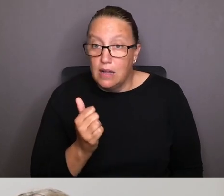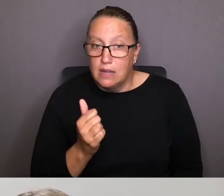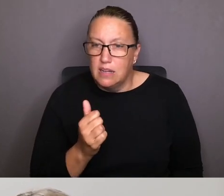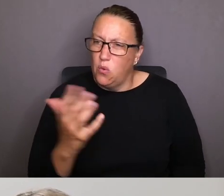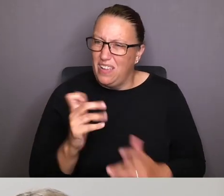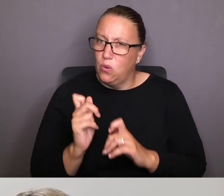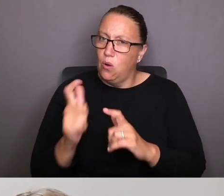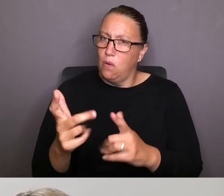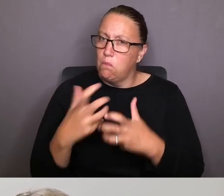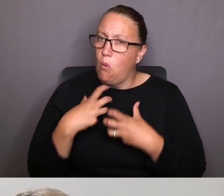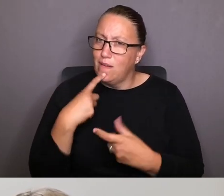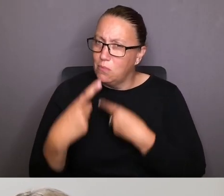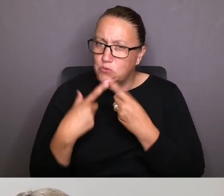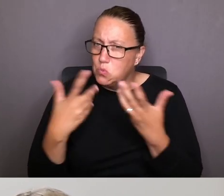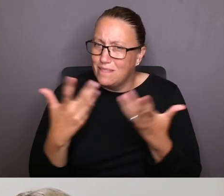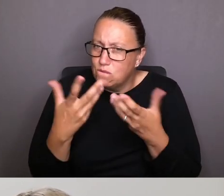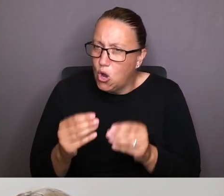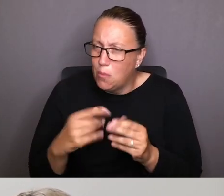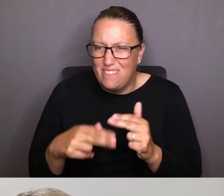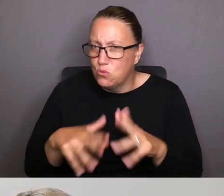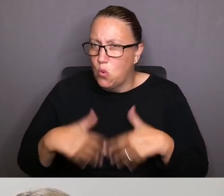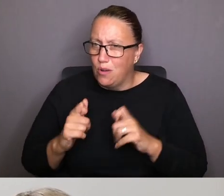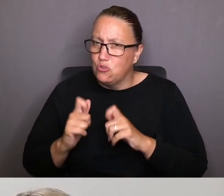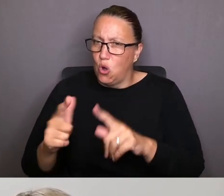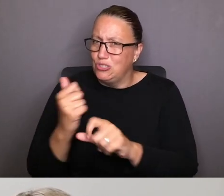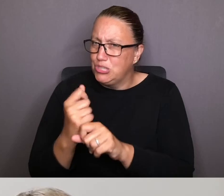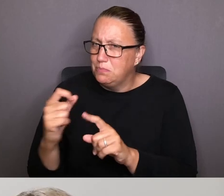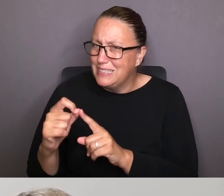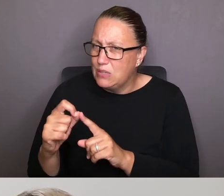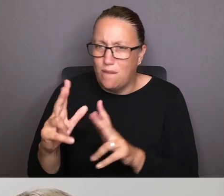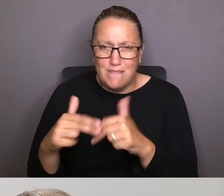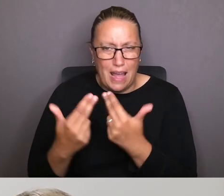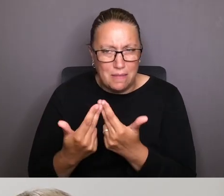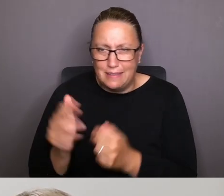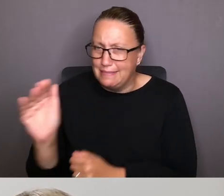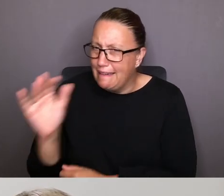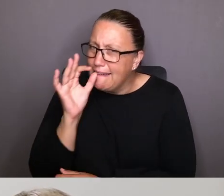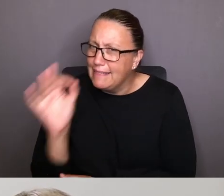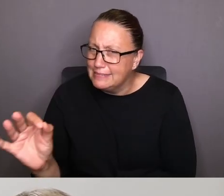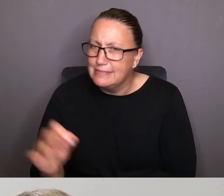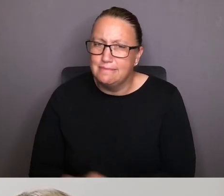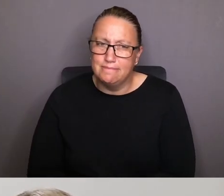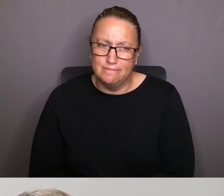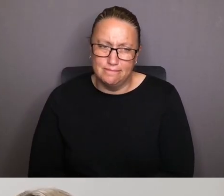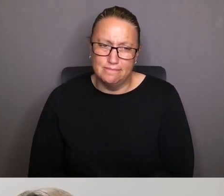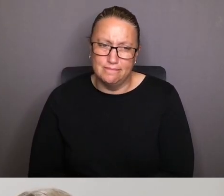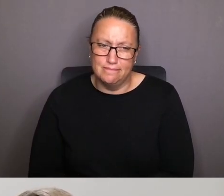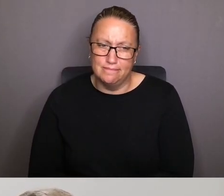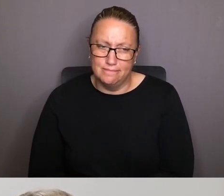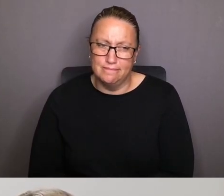there's something wrong with your body, whether you're male or female, and, you know, where can you go and get more information if you don't want to go to